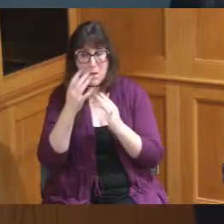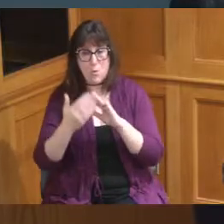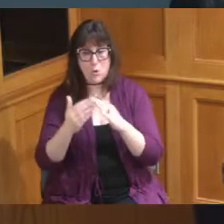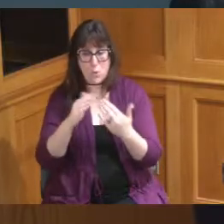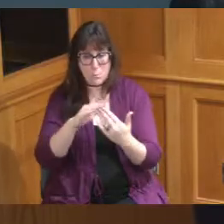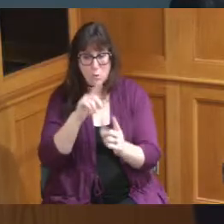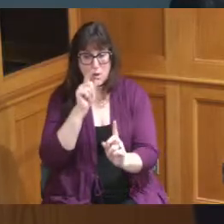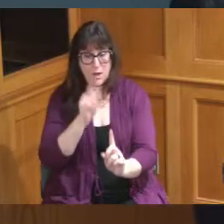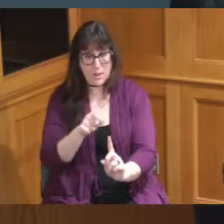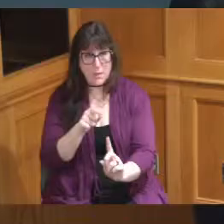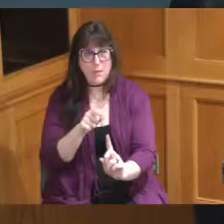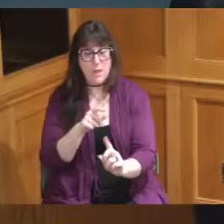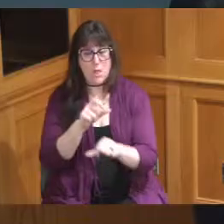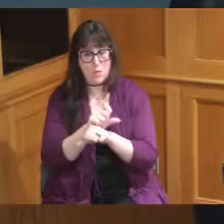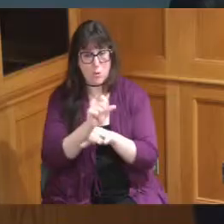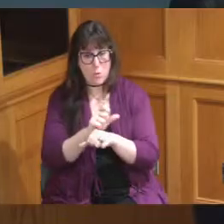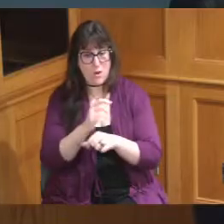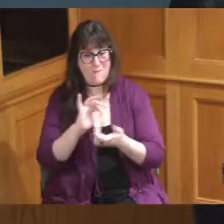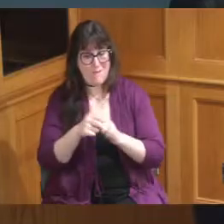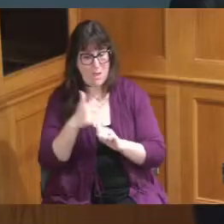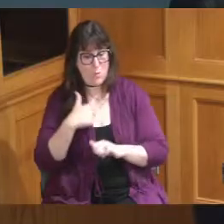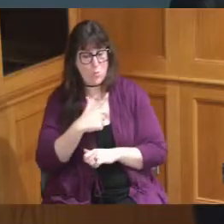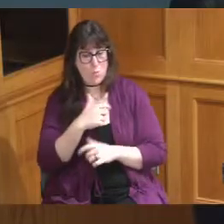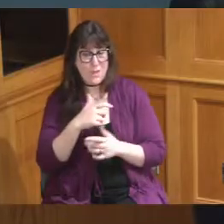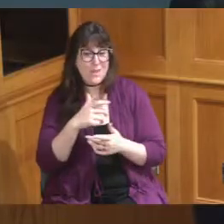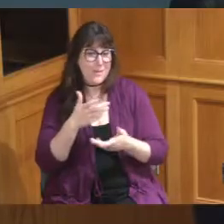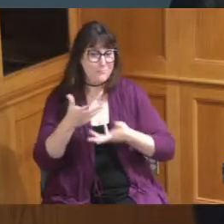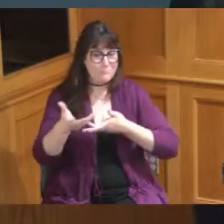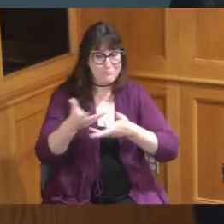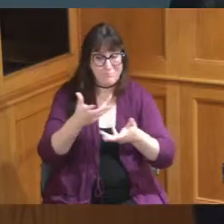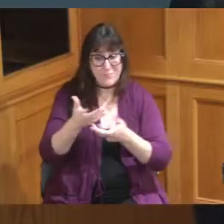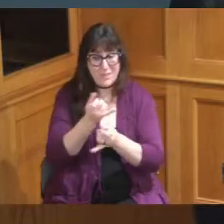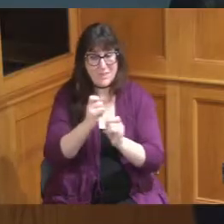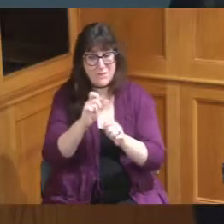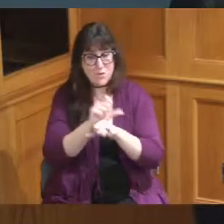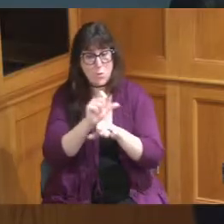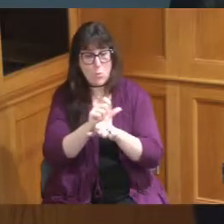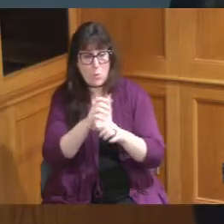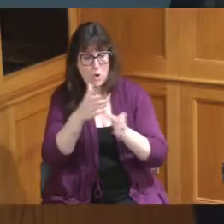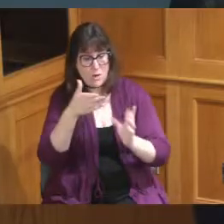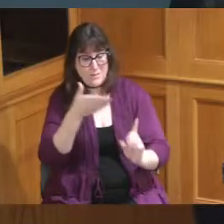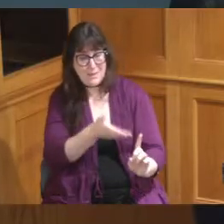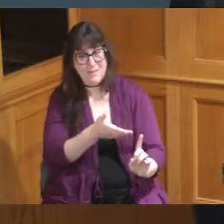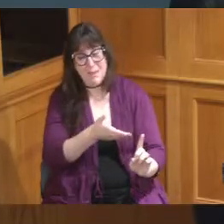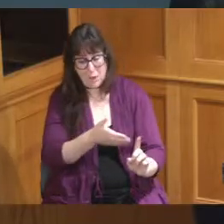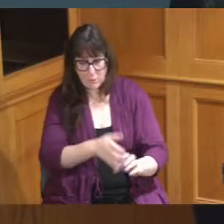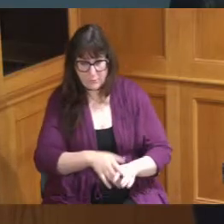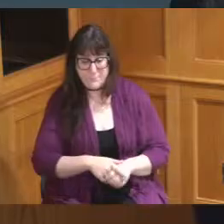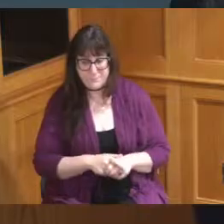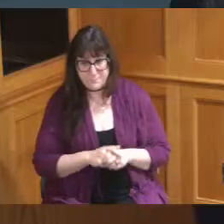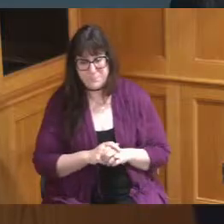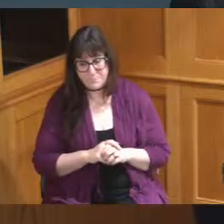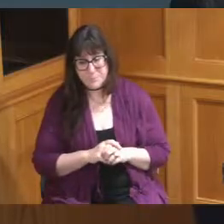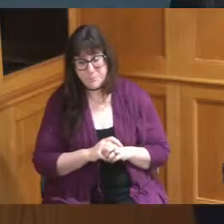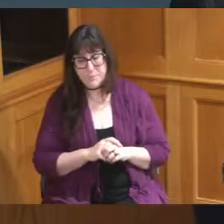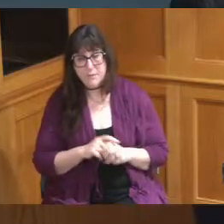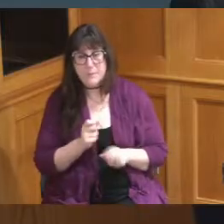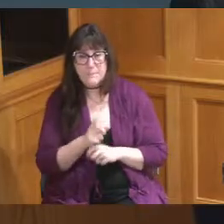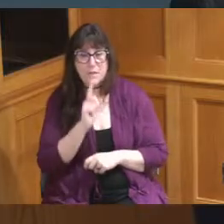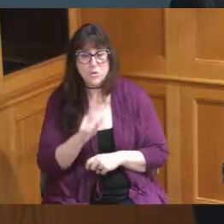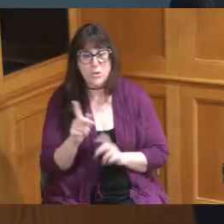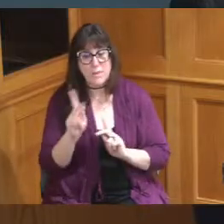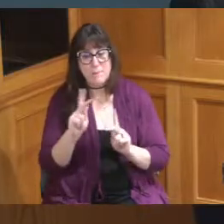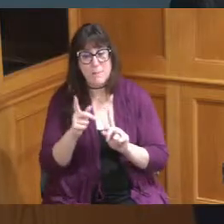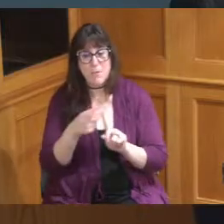the work that we're doing in that community asset, and how we treat the individuals that work on the community asset, and make sure that people from